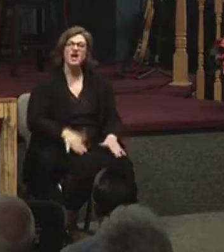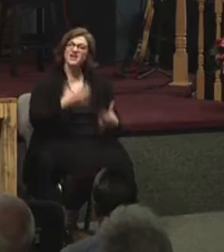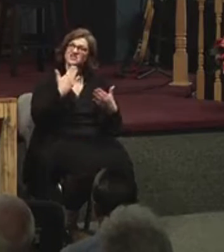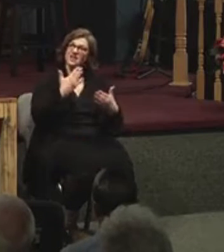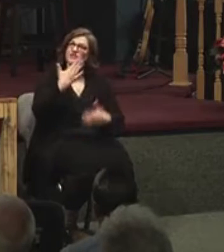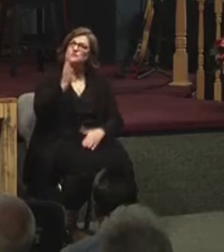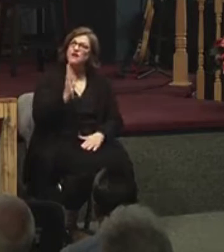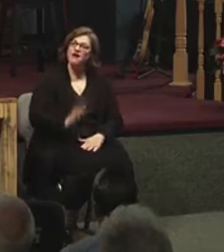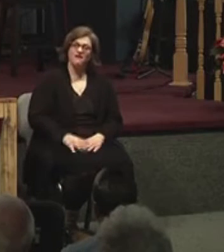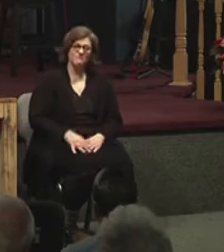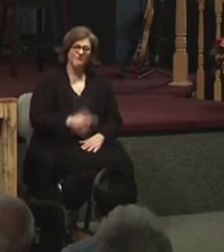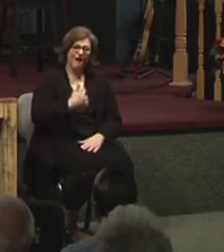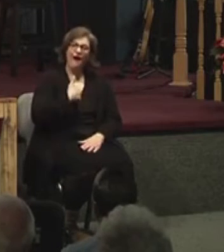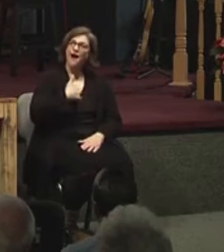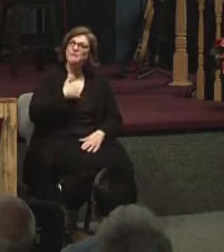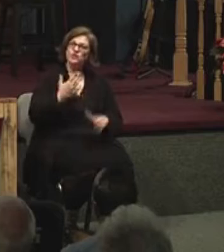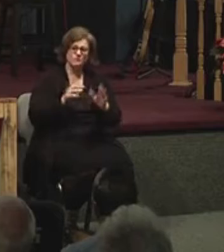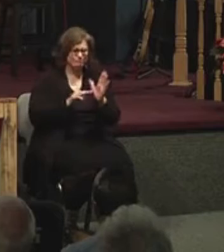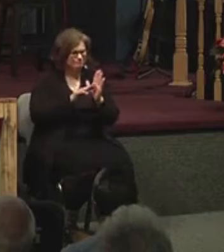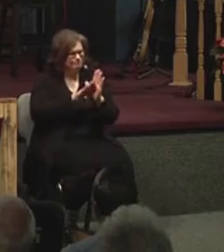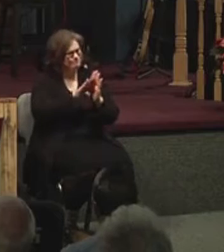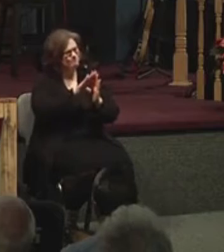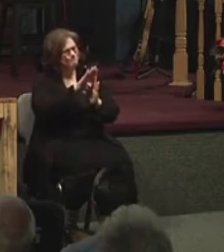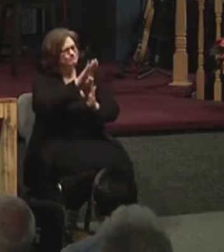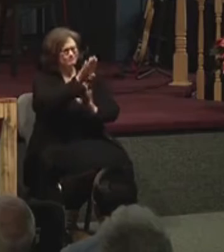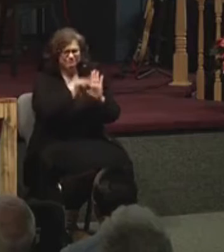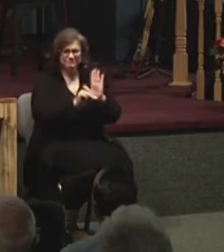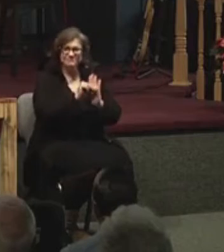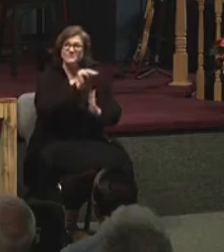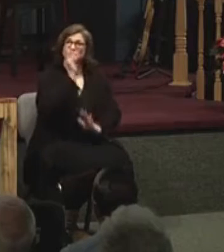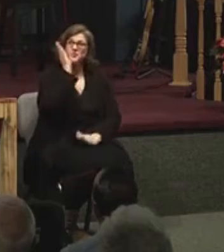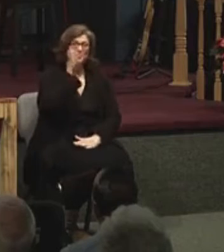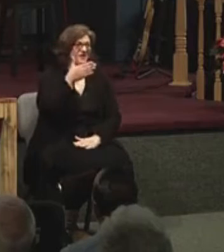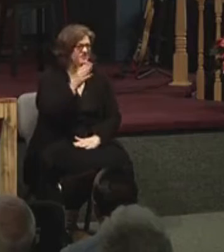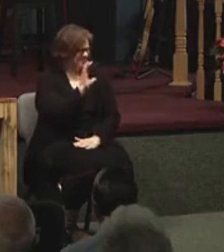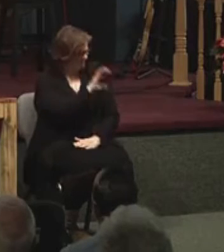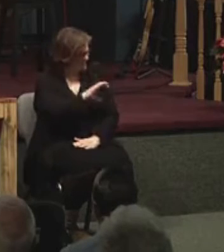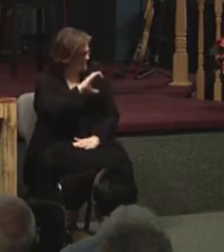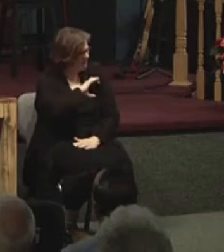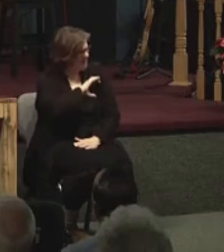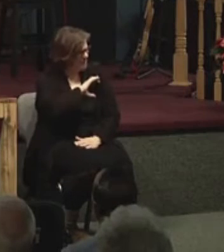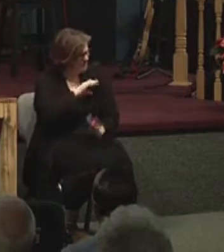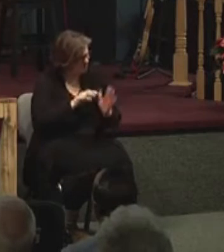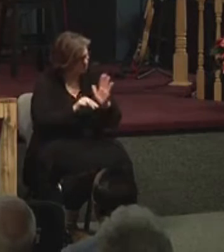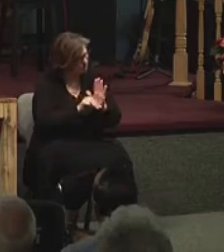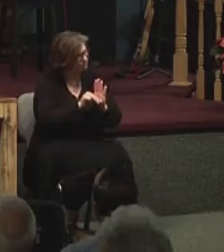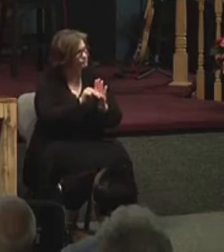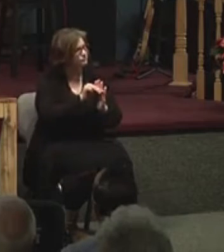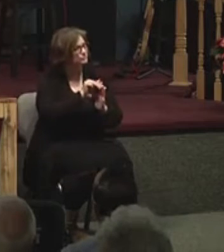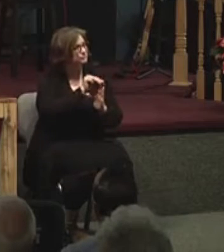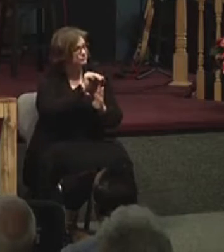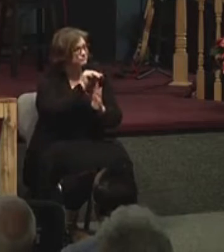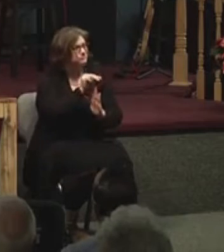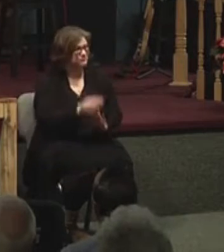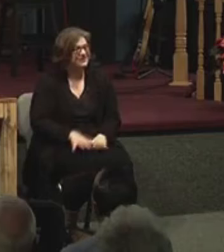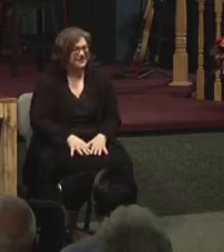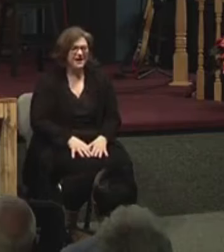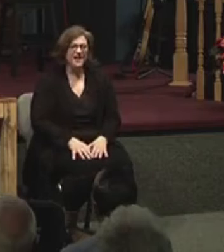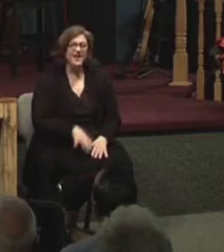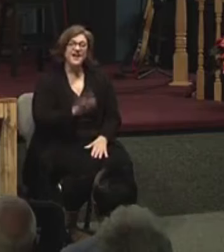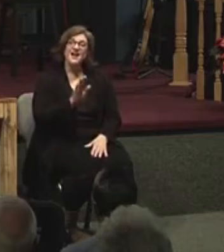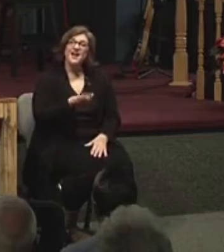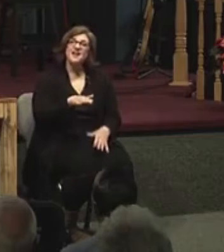produces perseverance. Perseverance, character, and character, hope. And hope does not put us to shame,